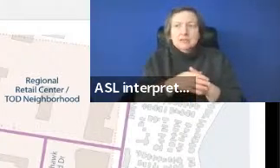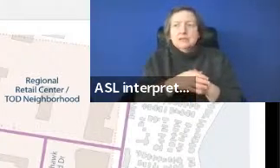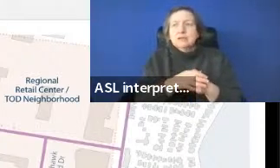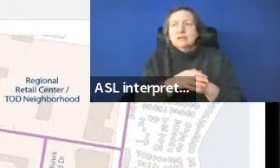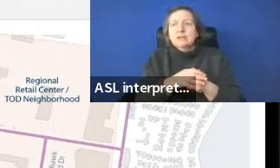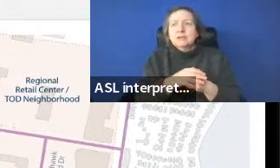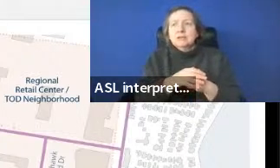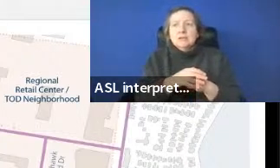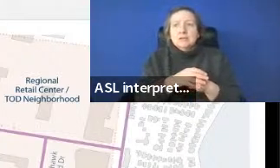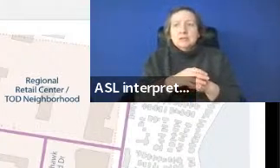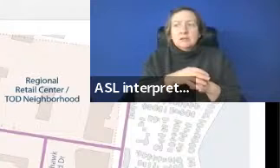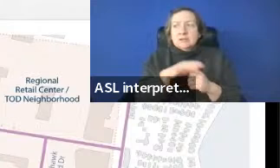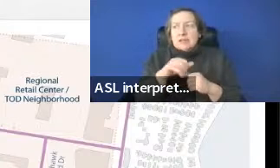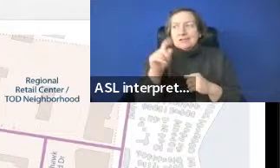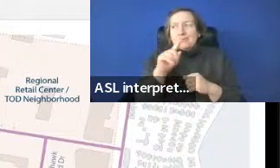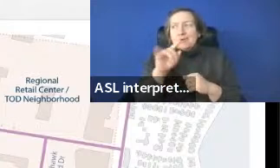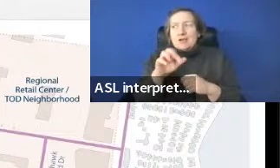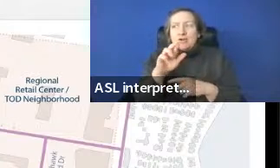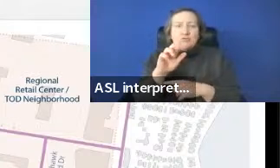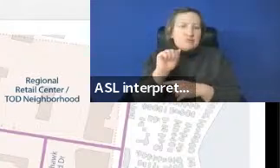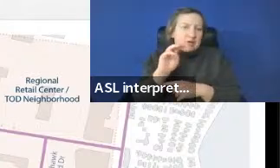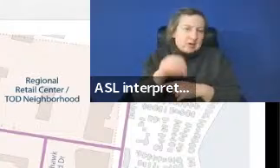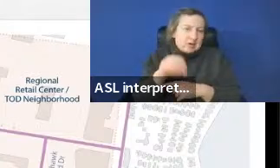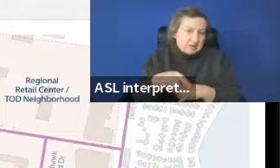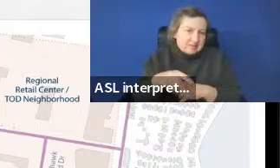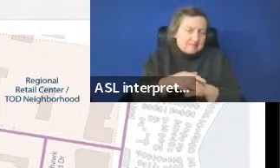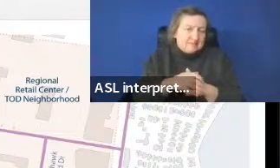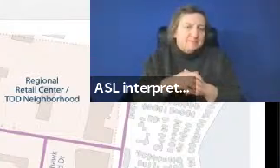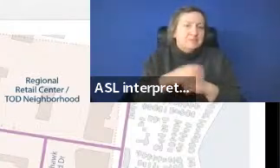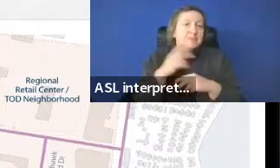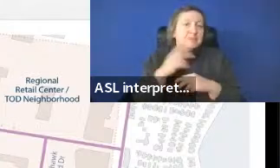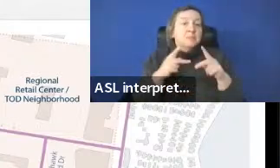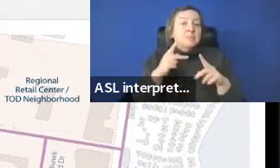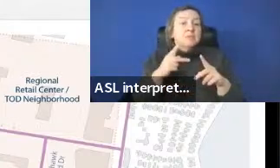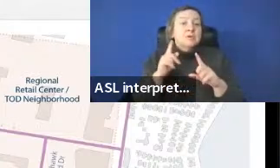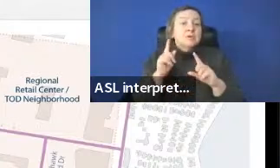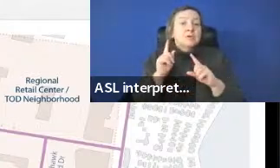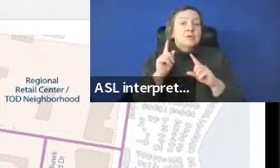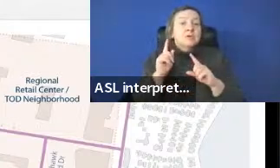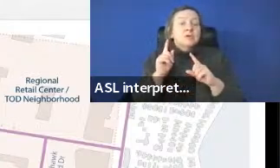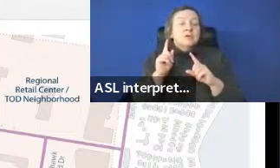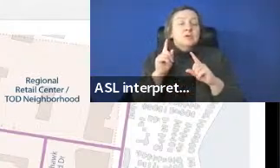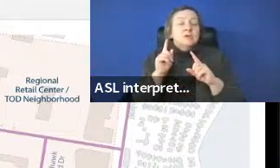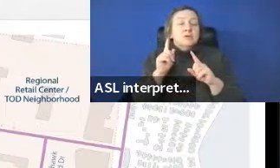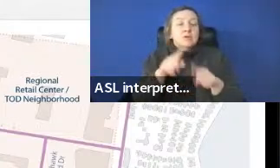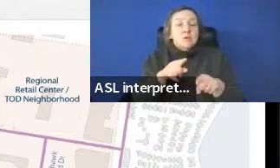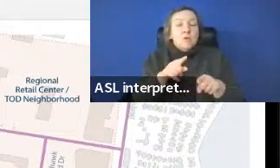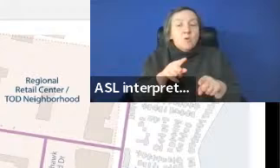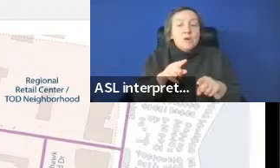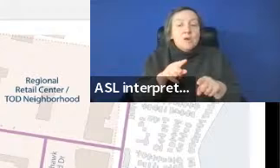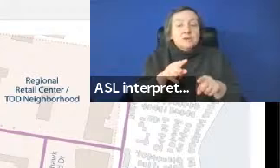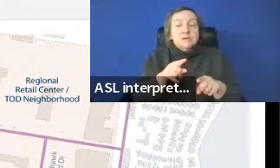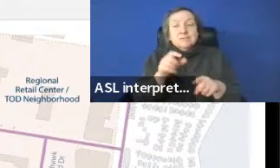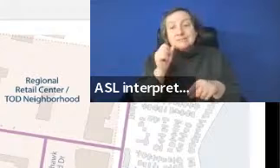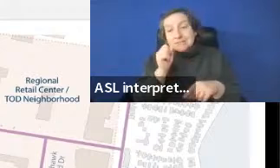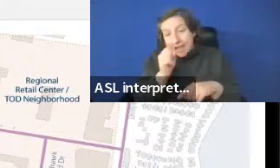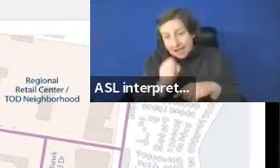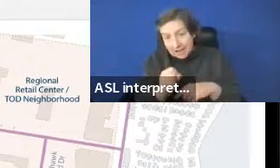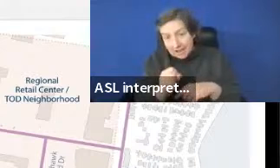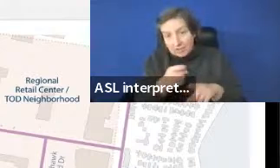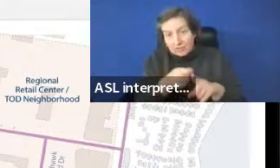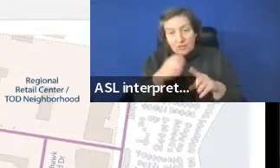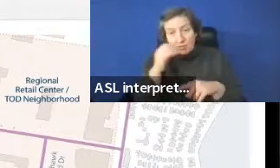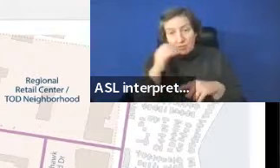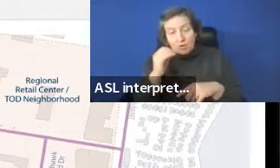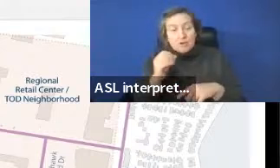that ramp is going. So basically, people coming or going south from Oregon or